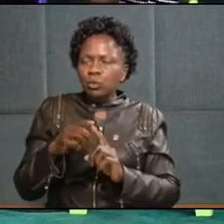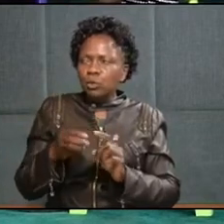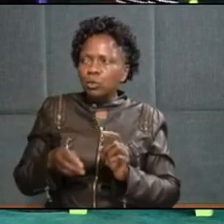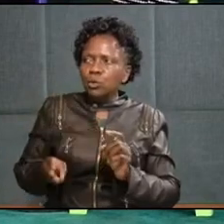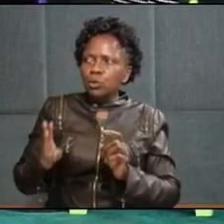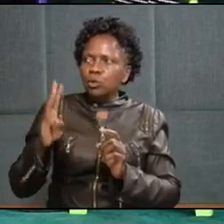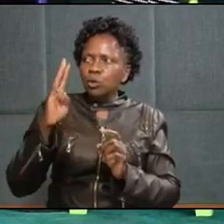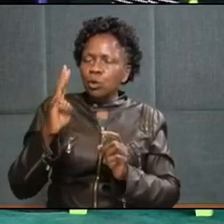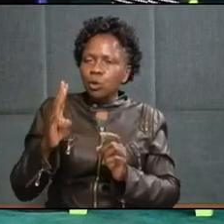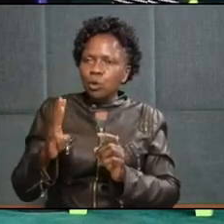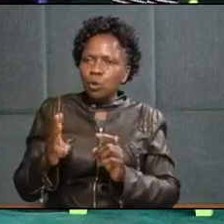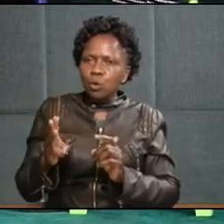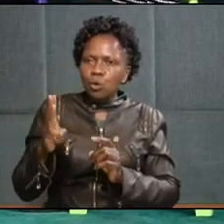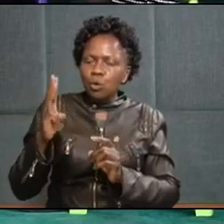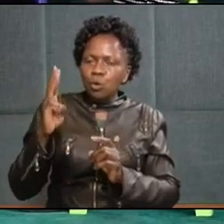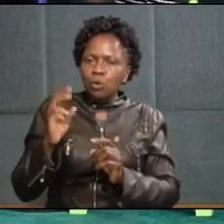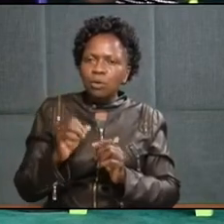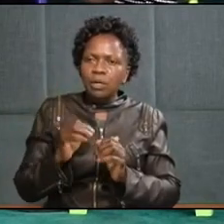to